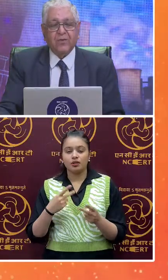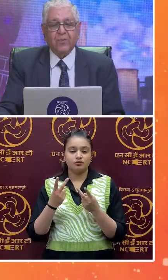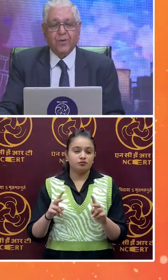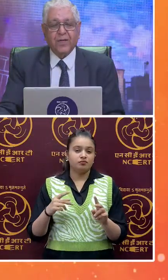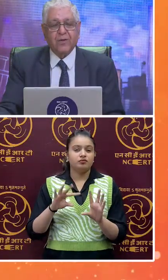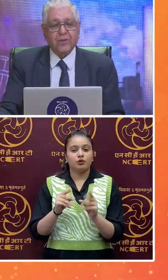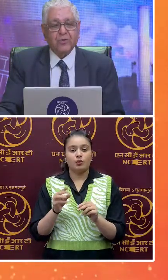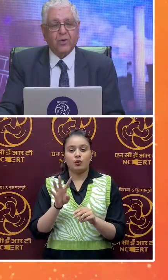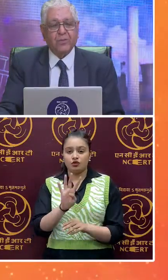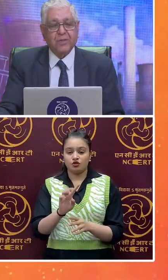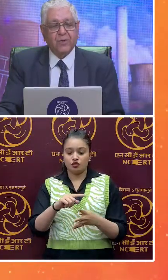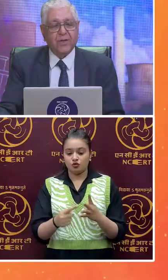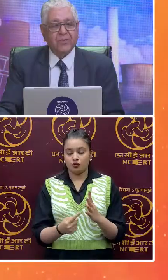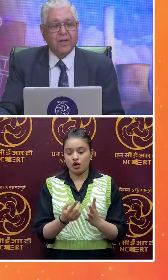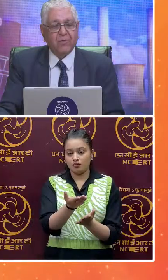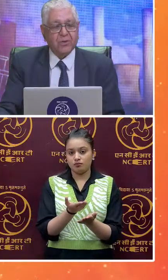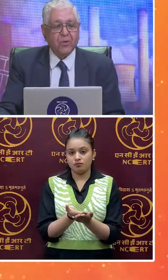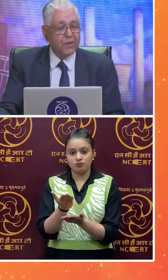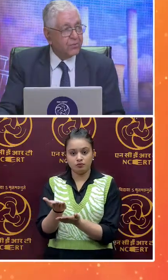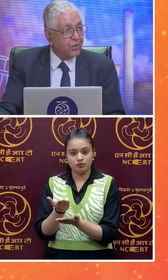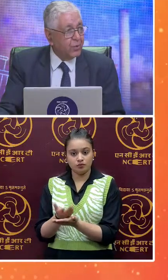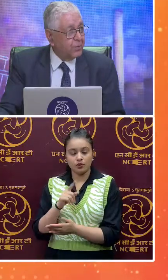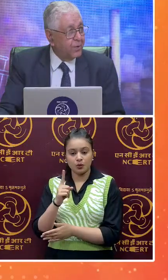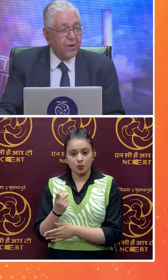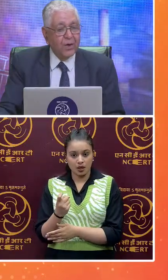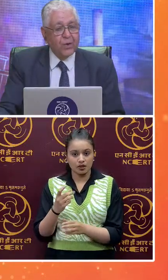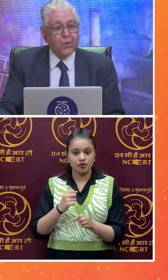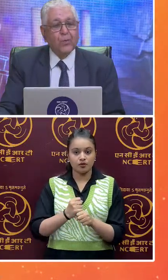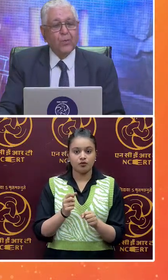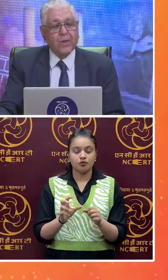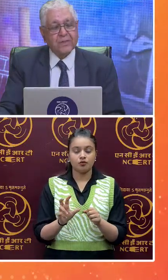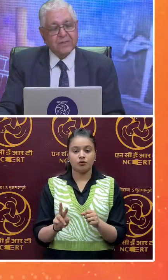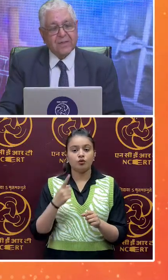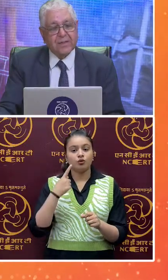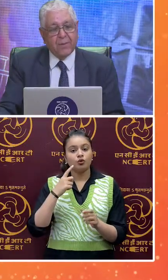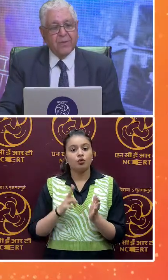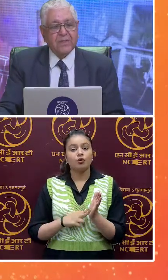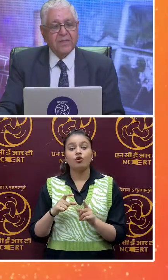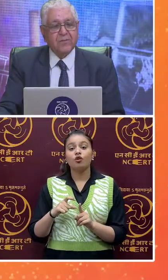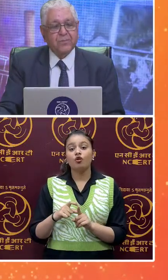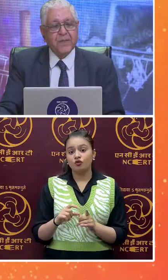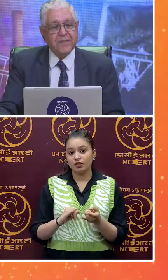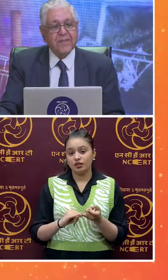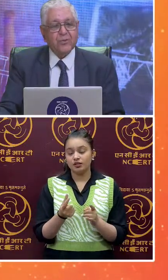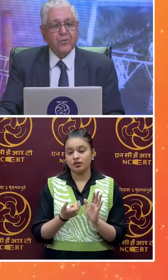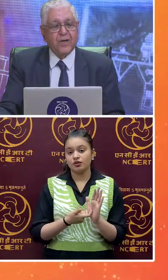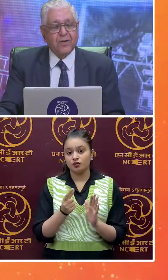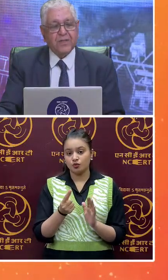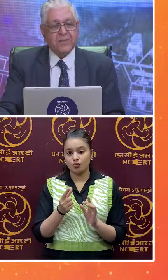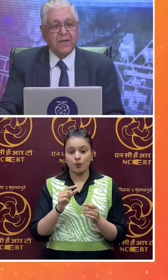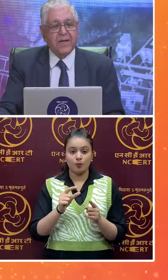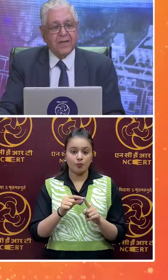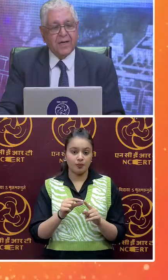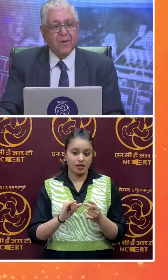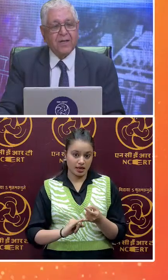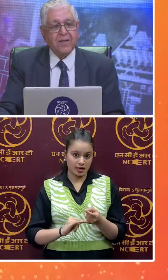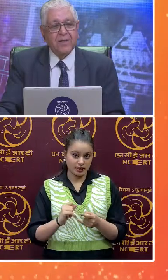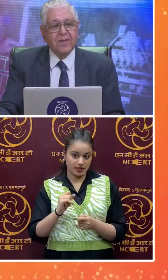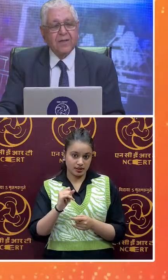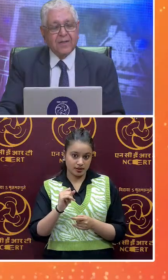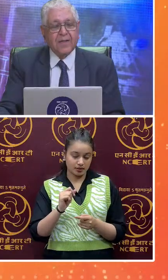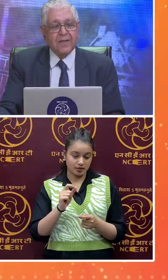all the 4 radio astronomers. One of them was Govind Swarup, who was a PSc student of Krishnan at